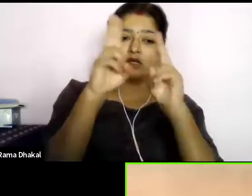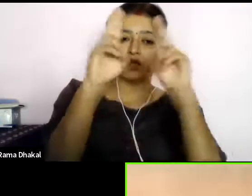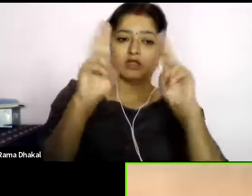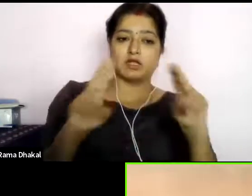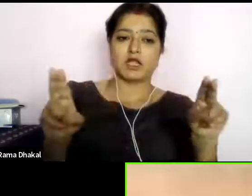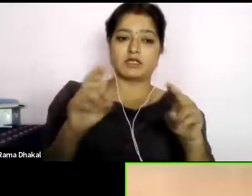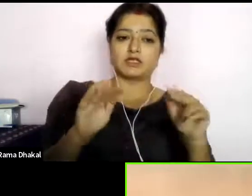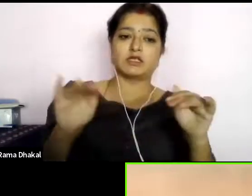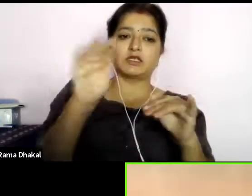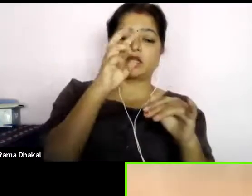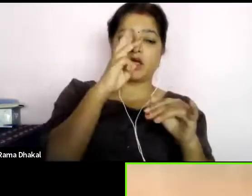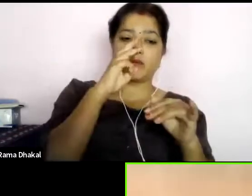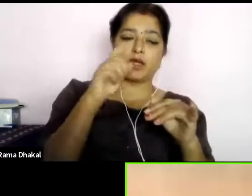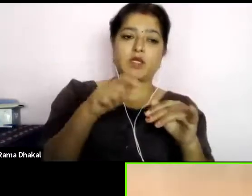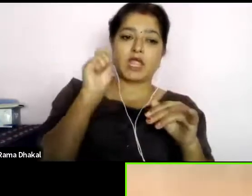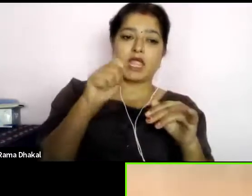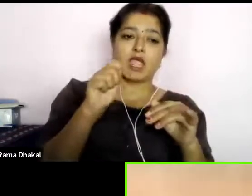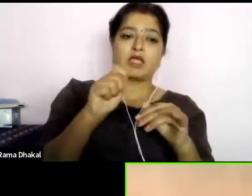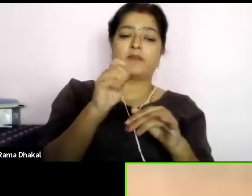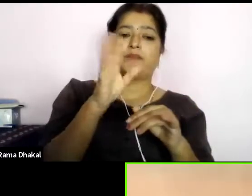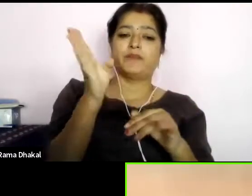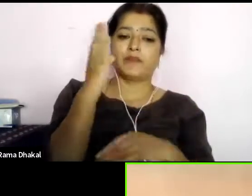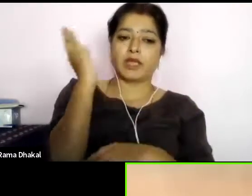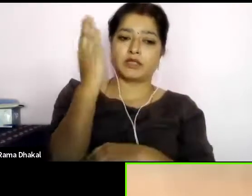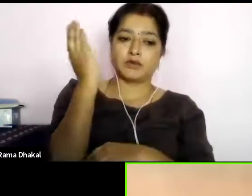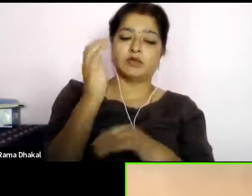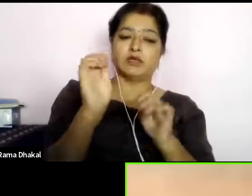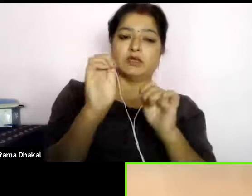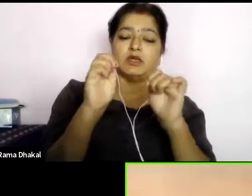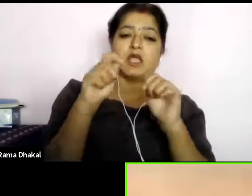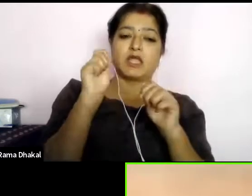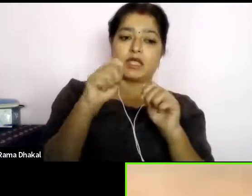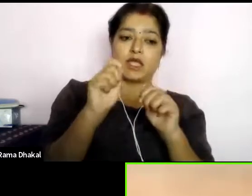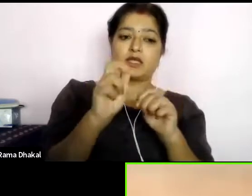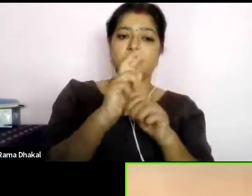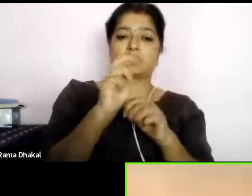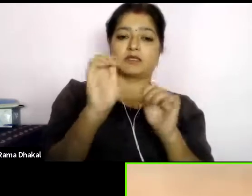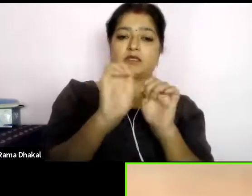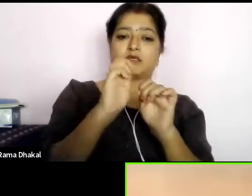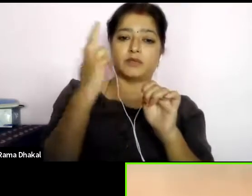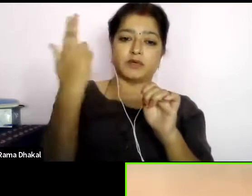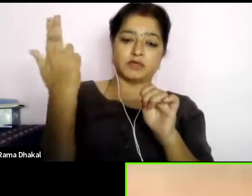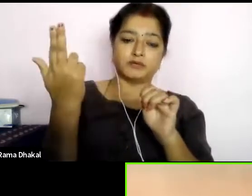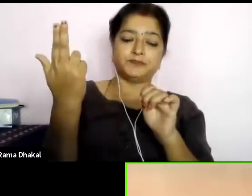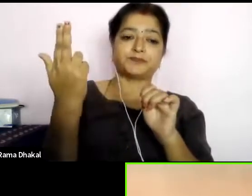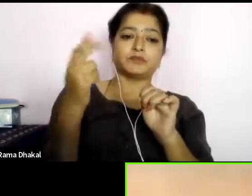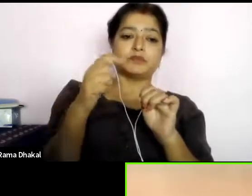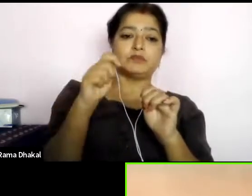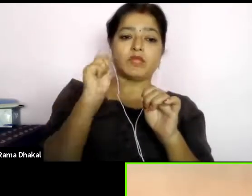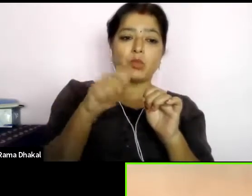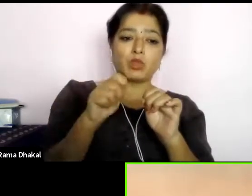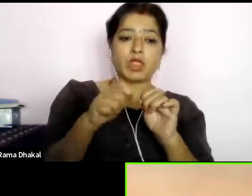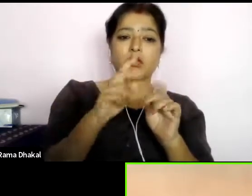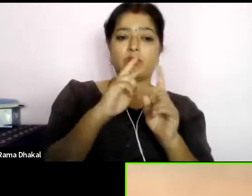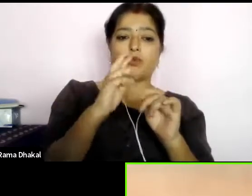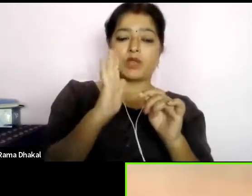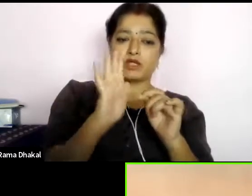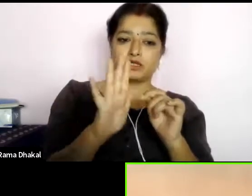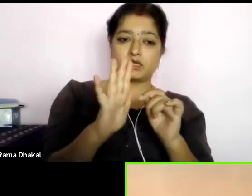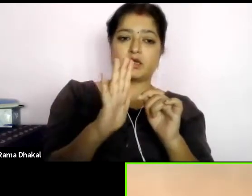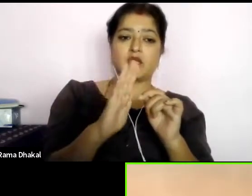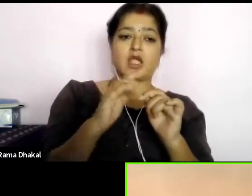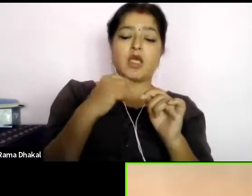I would say that working on the grassroots experience tells that the